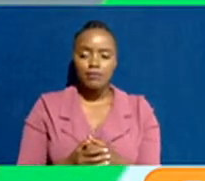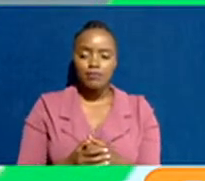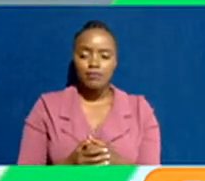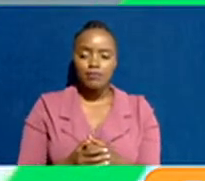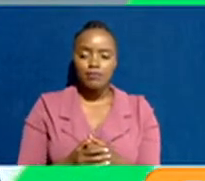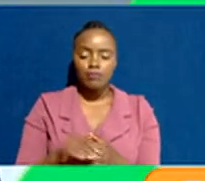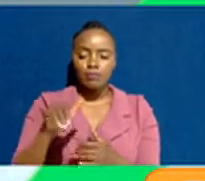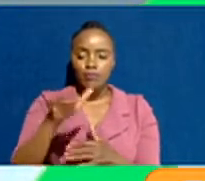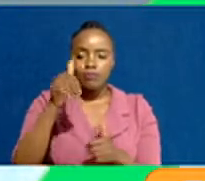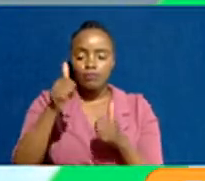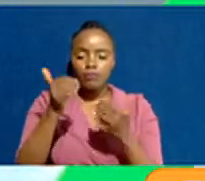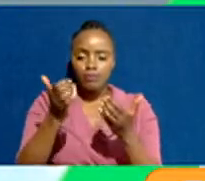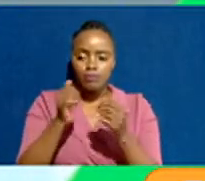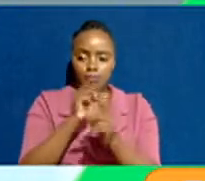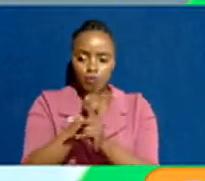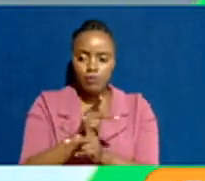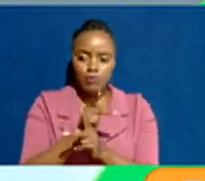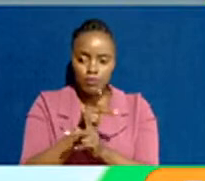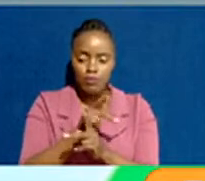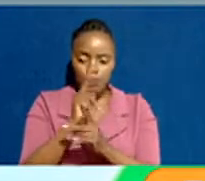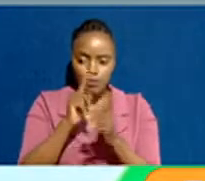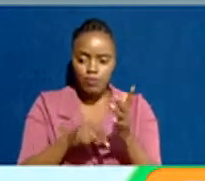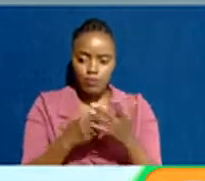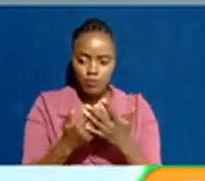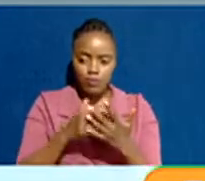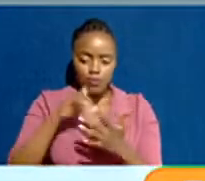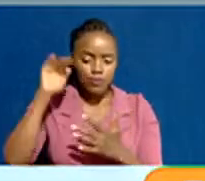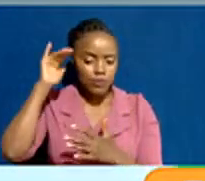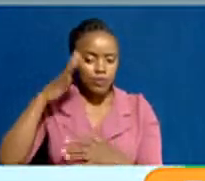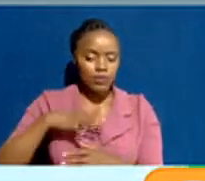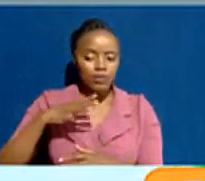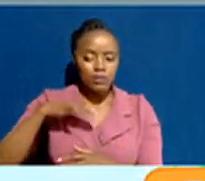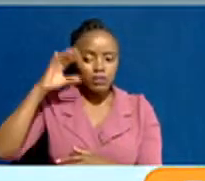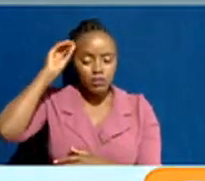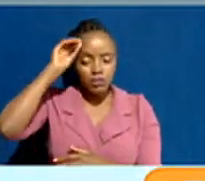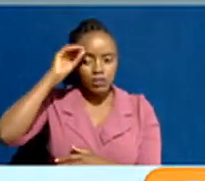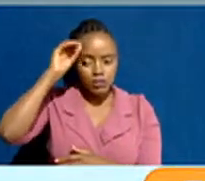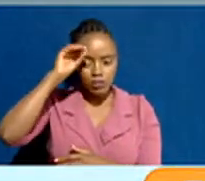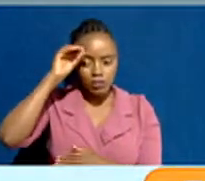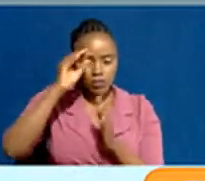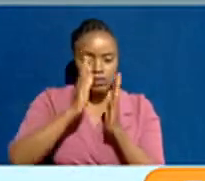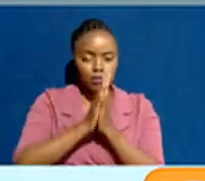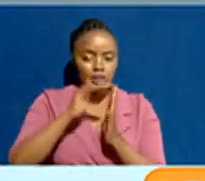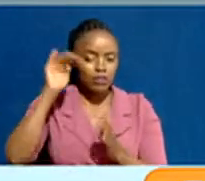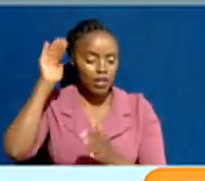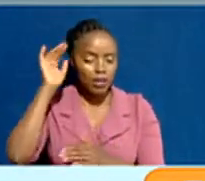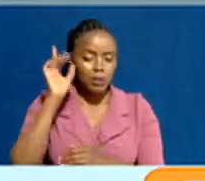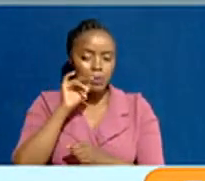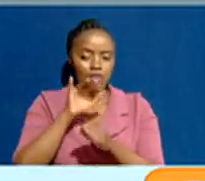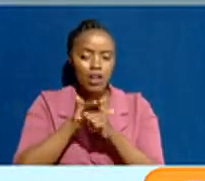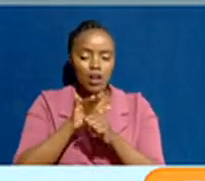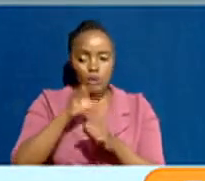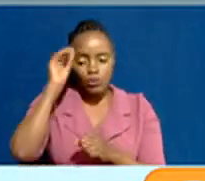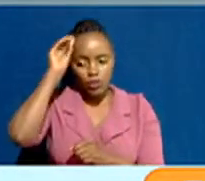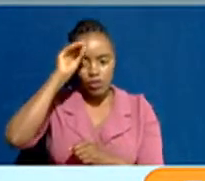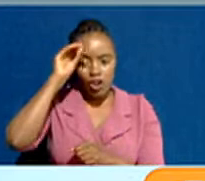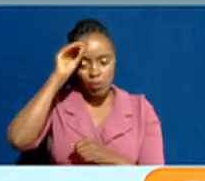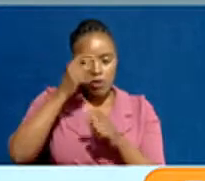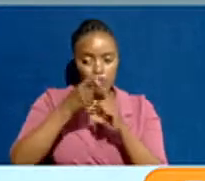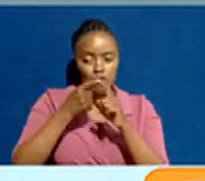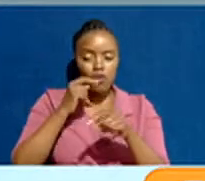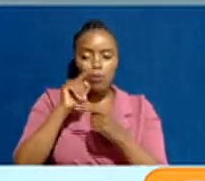the place we need to be careful is in listening to people's opinions. And I have heard a lot of opinion